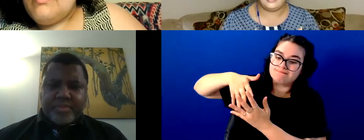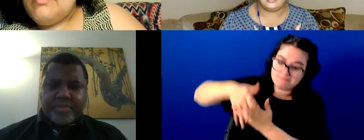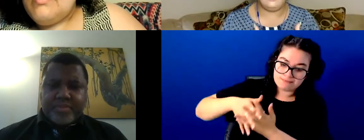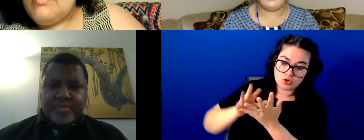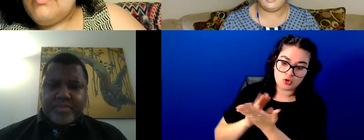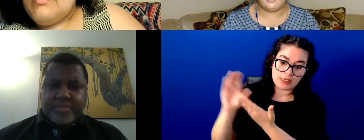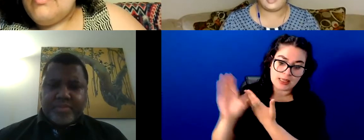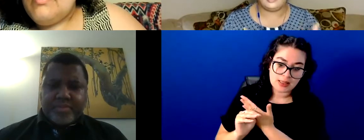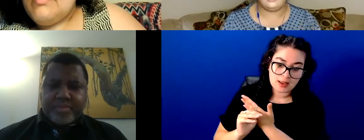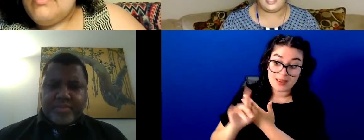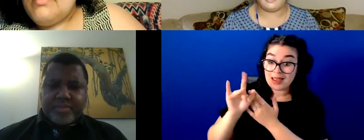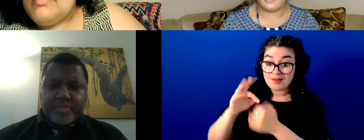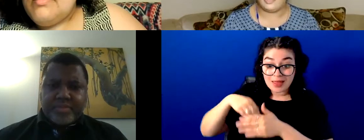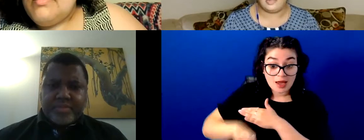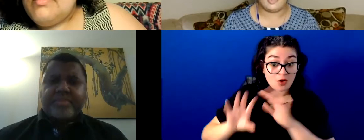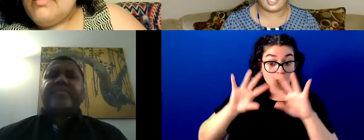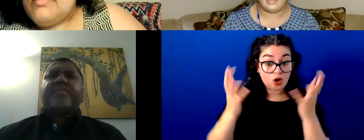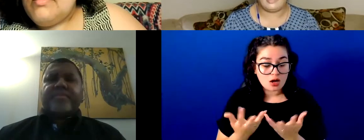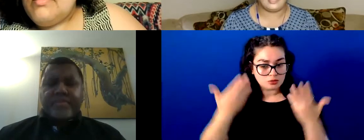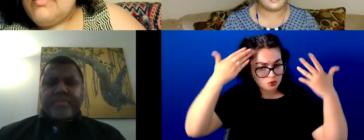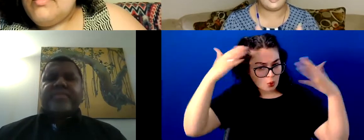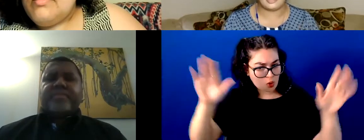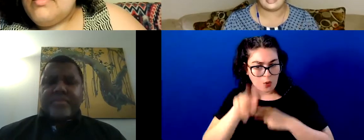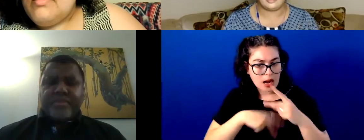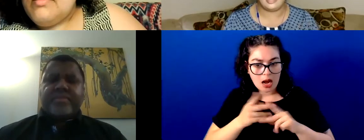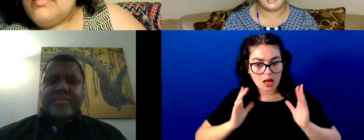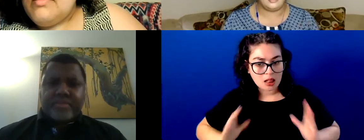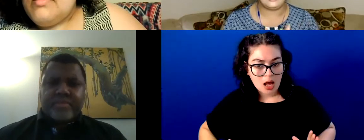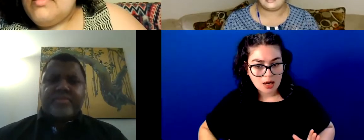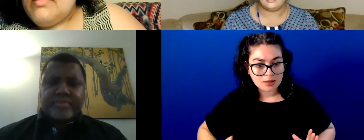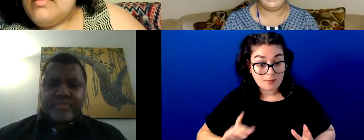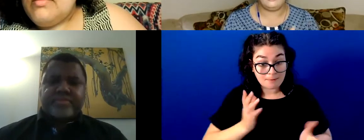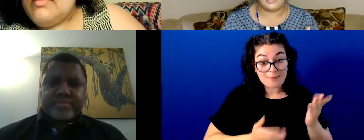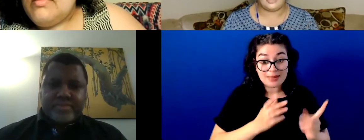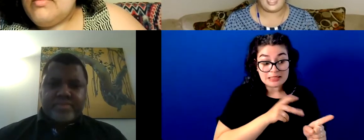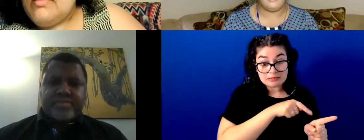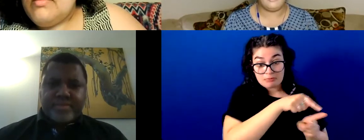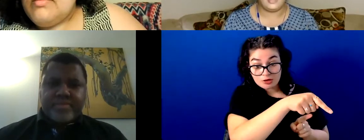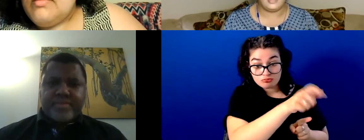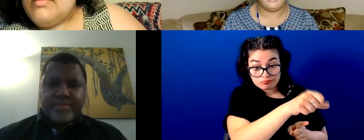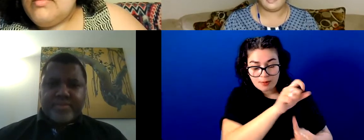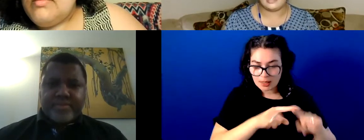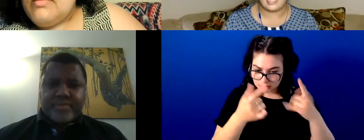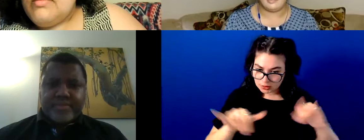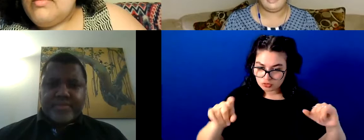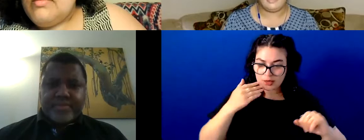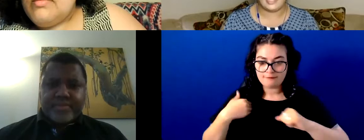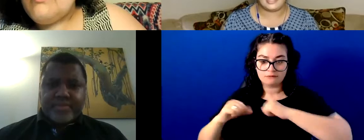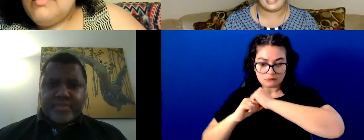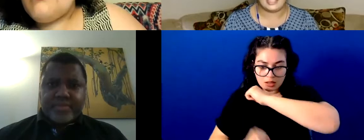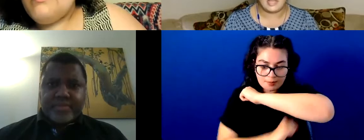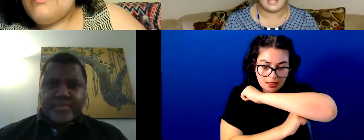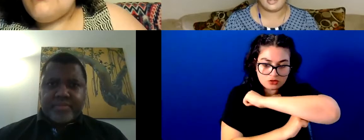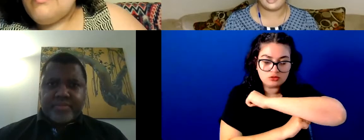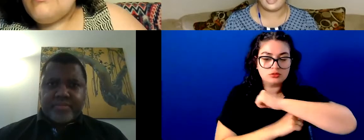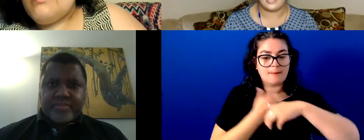they don't know what kind of client they're going to be working with. Unless their specialization, they should have the fundamentals. And I believe fundamentals is making sure